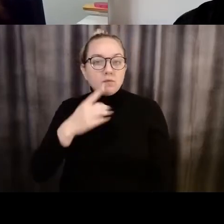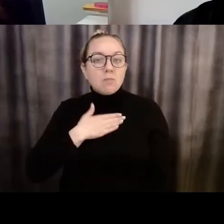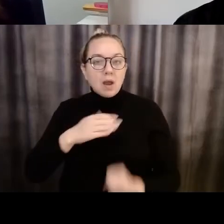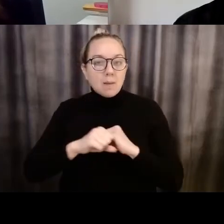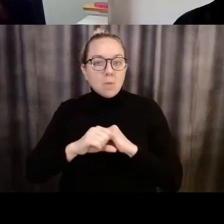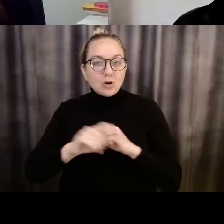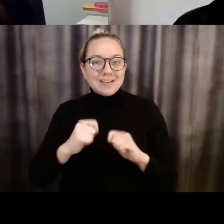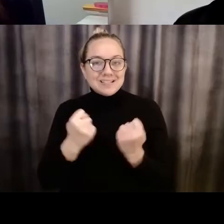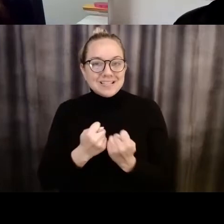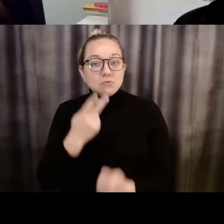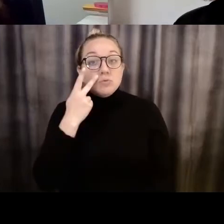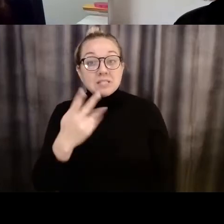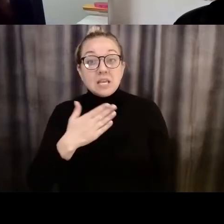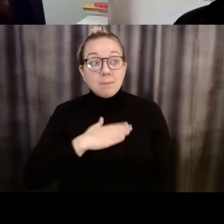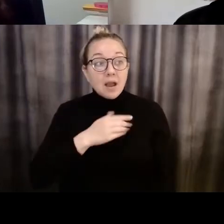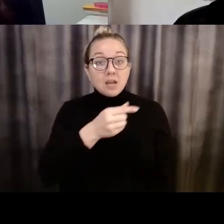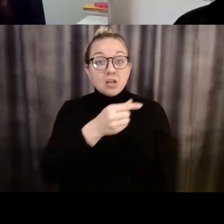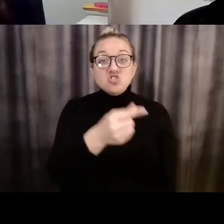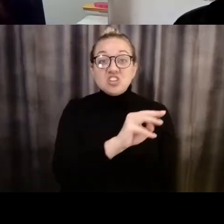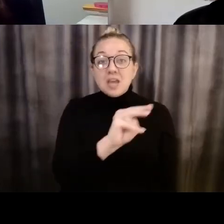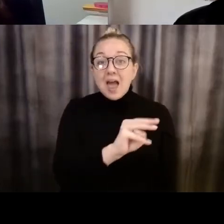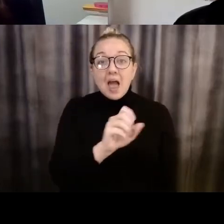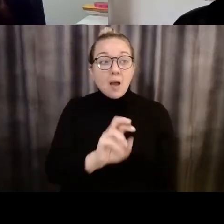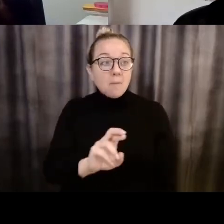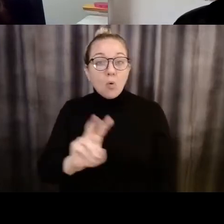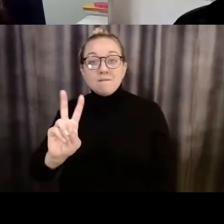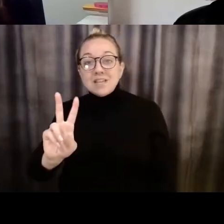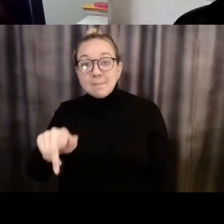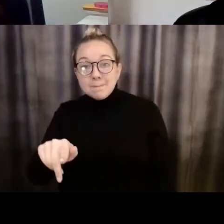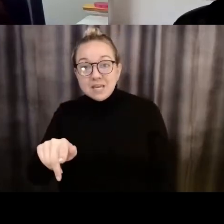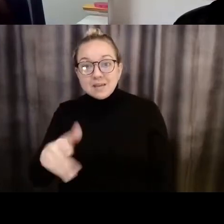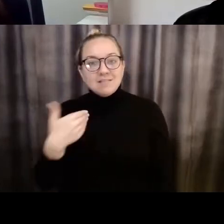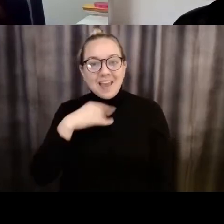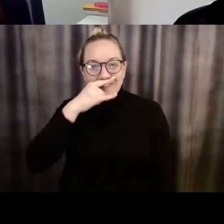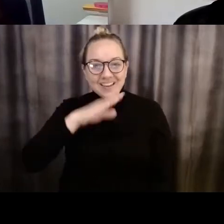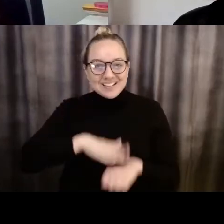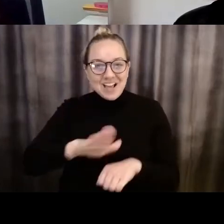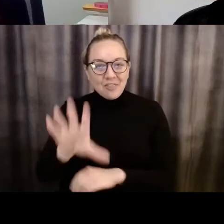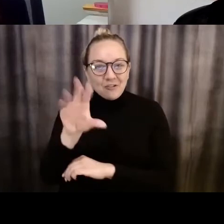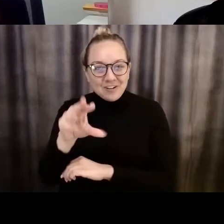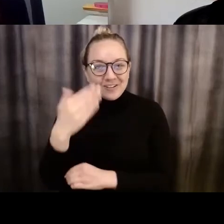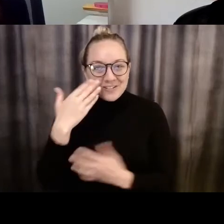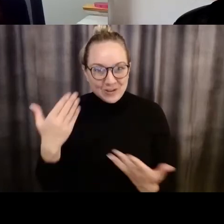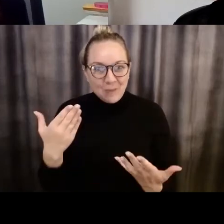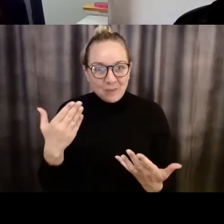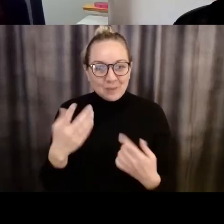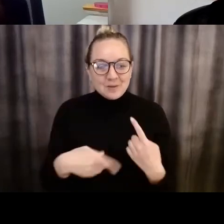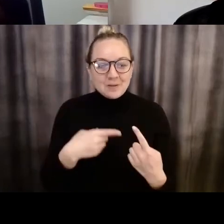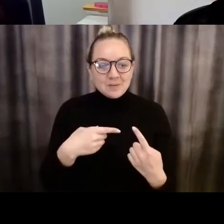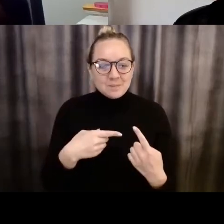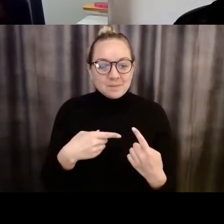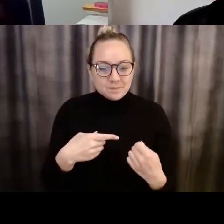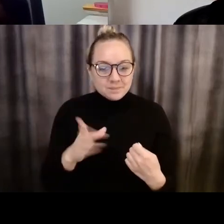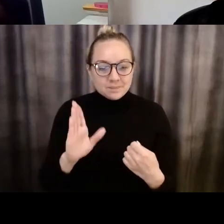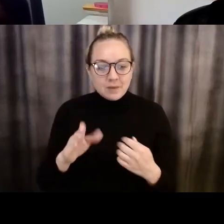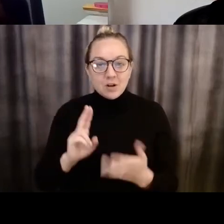general manager or other VPs, like with children on video, right? Or you know what, let me start that Zoom for my kids and I'll come back, right?